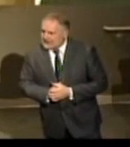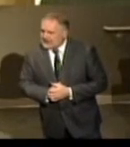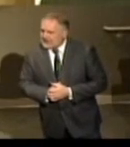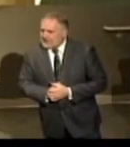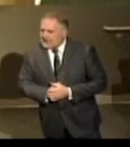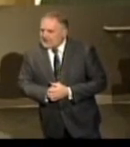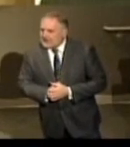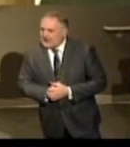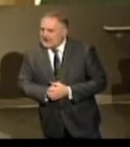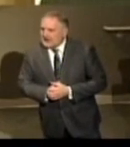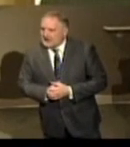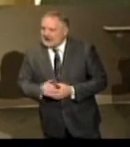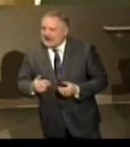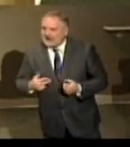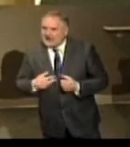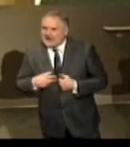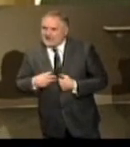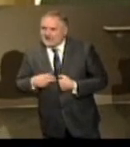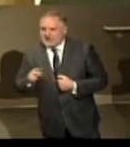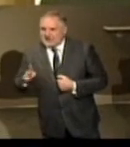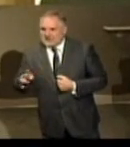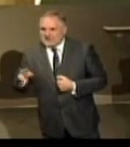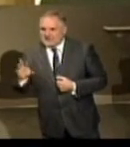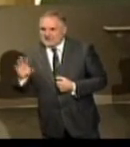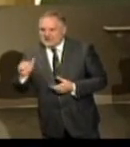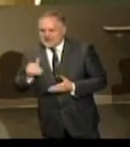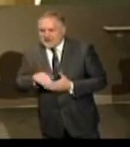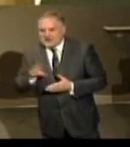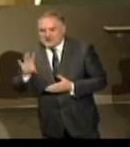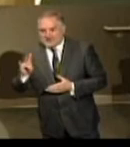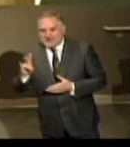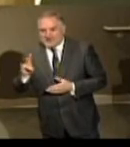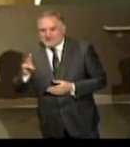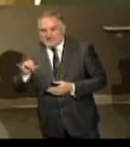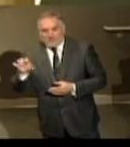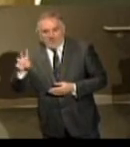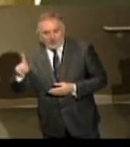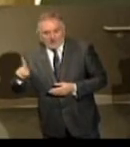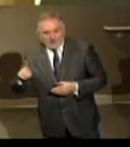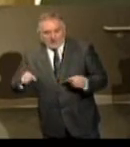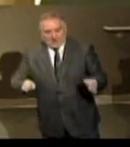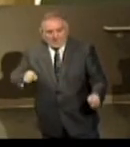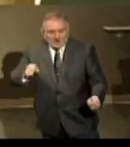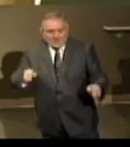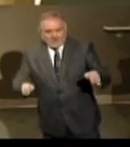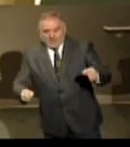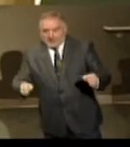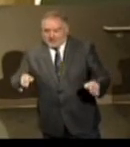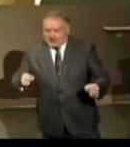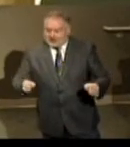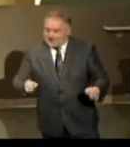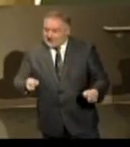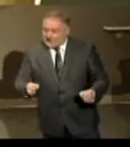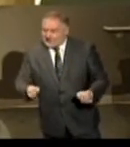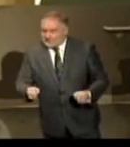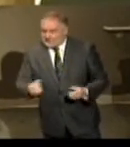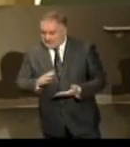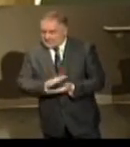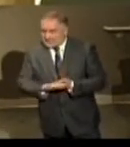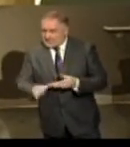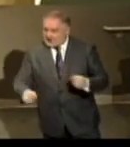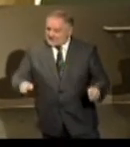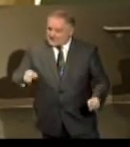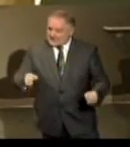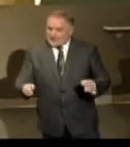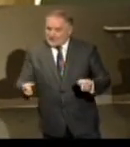I have a 2007 Ford Expedition that I drive. It's a nice vehicle. Got